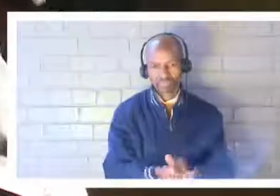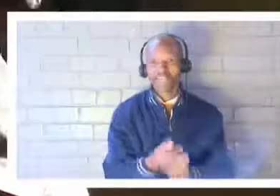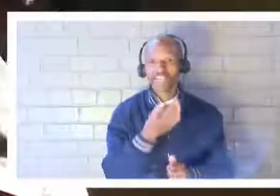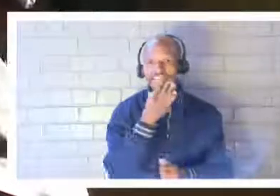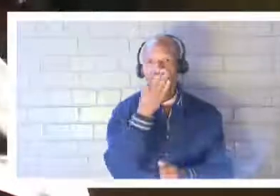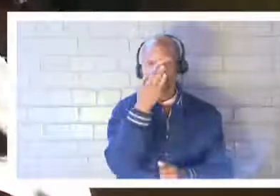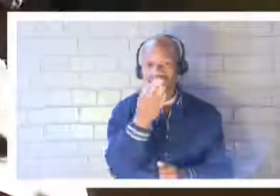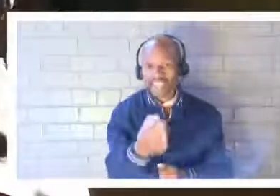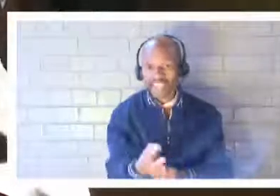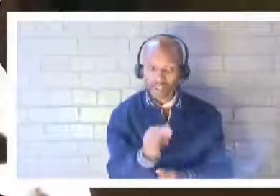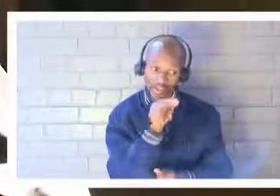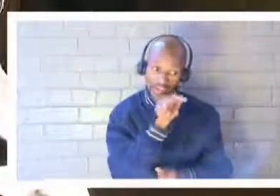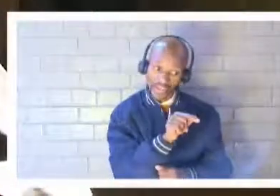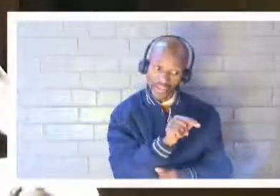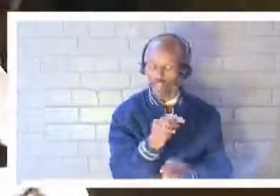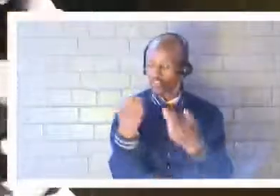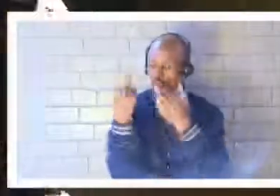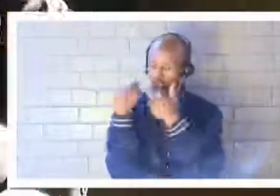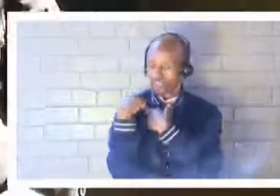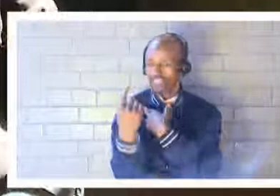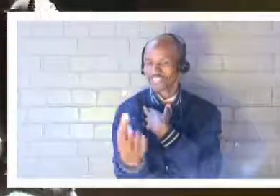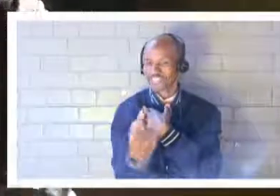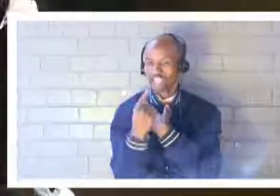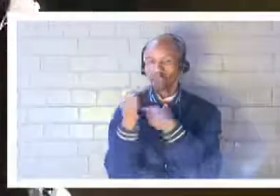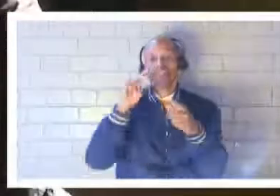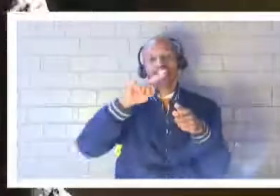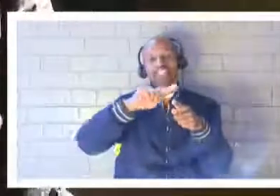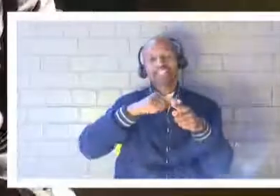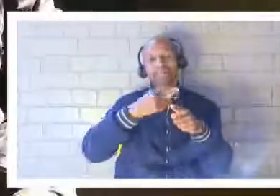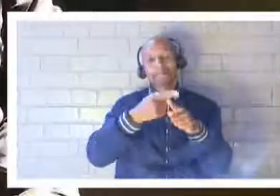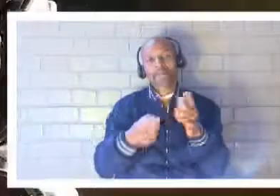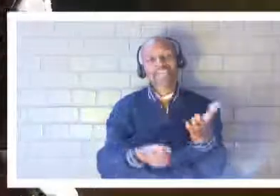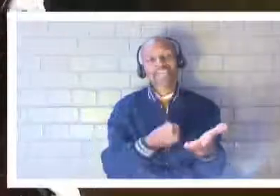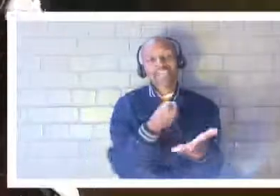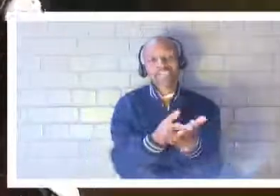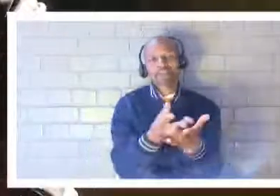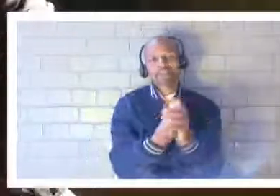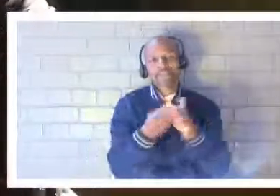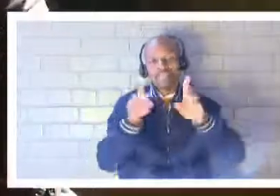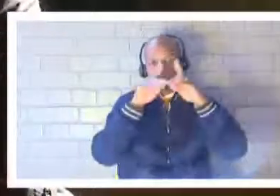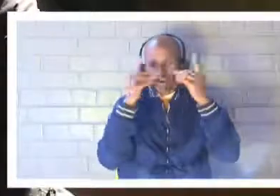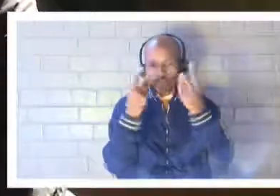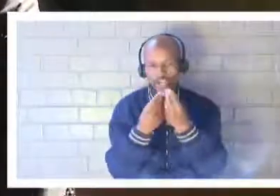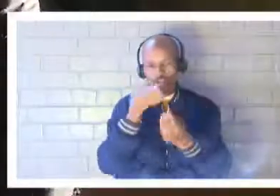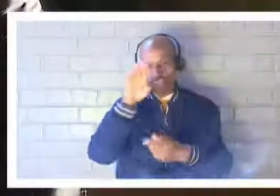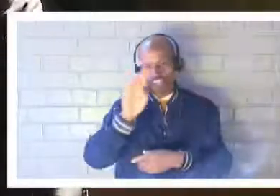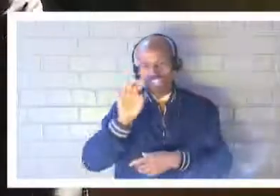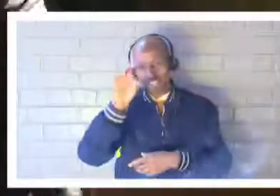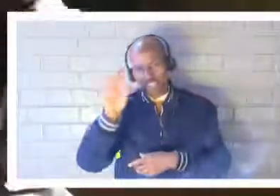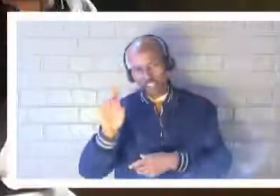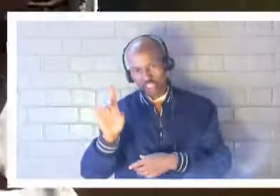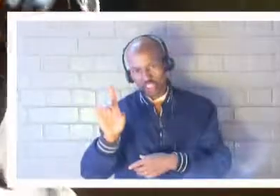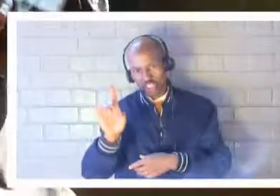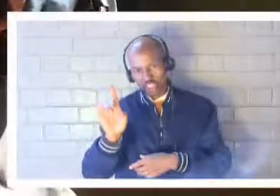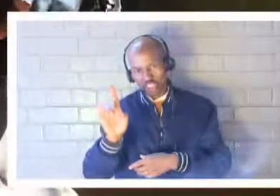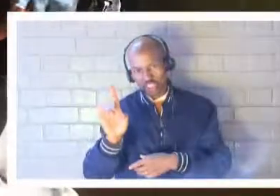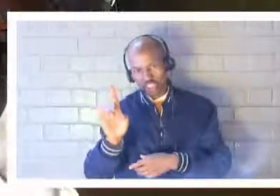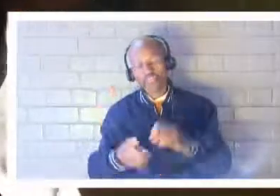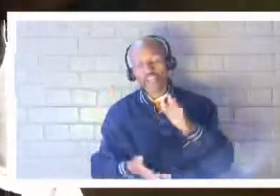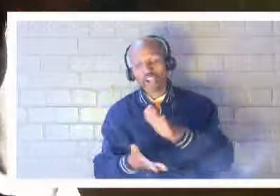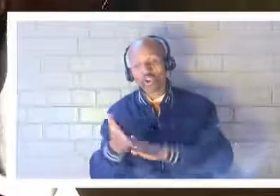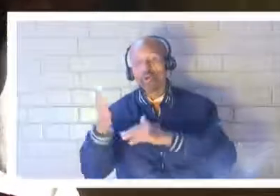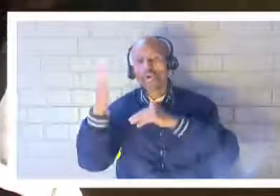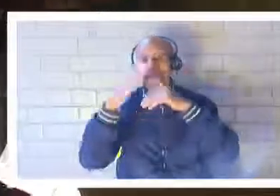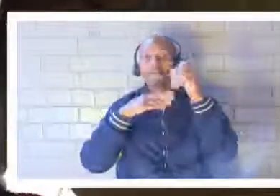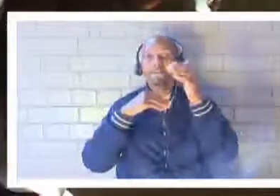say that responsibility must come. Let me give you an example with Department of Education. They go and build